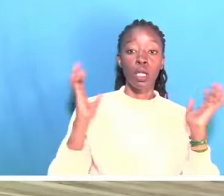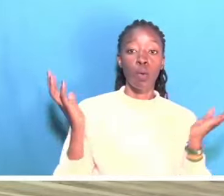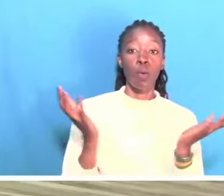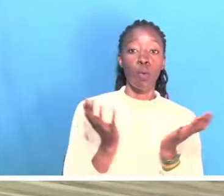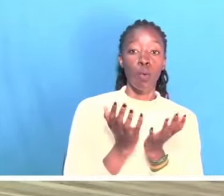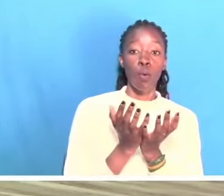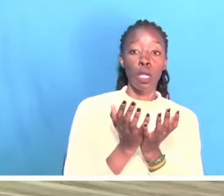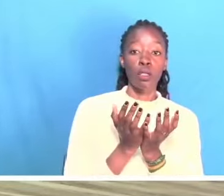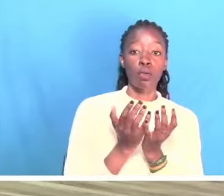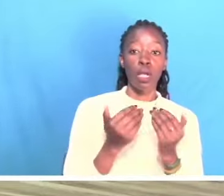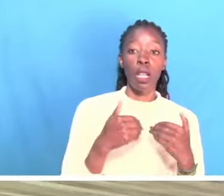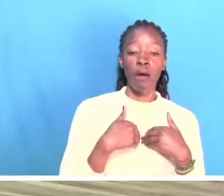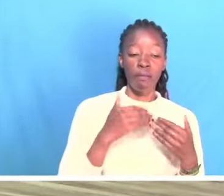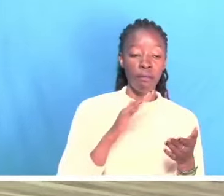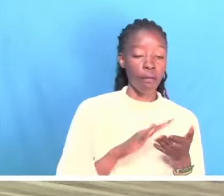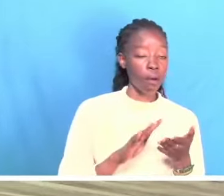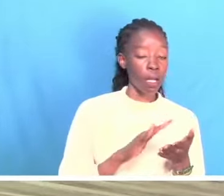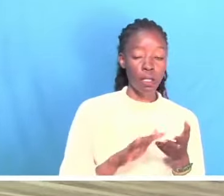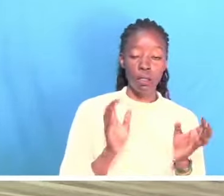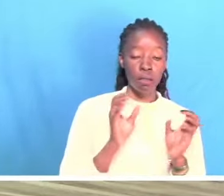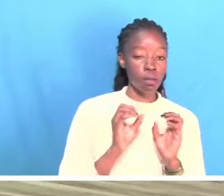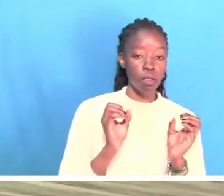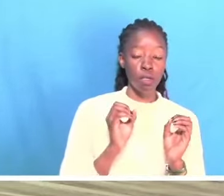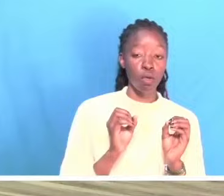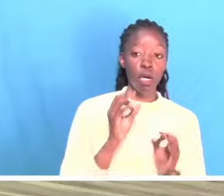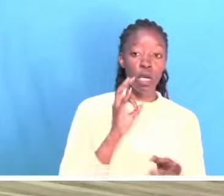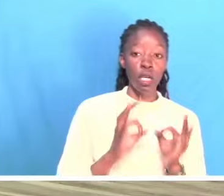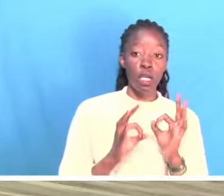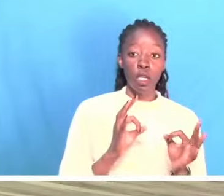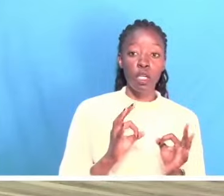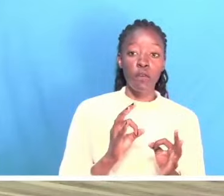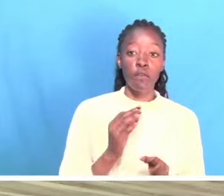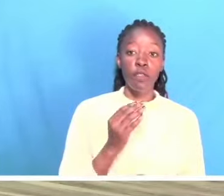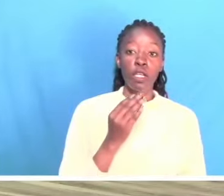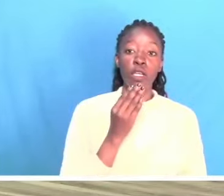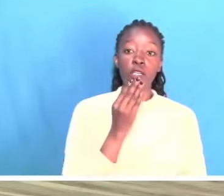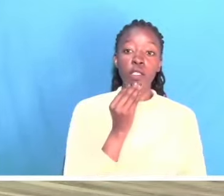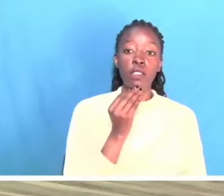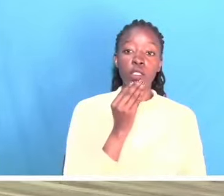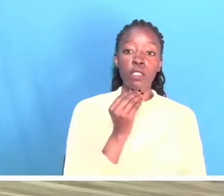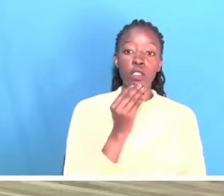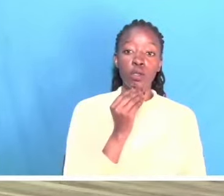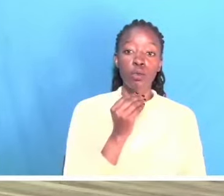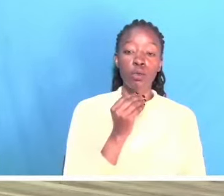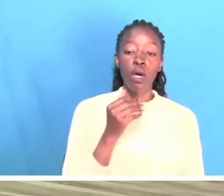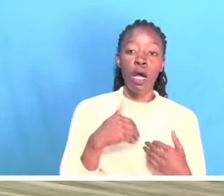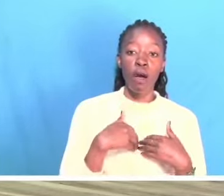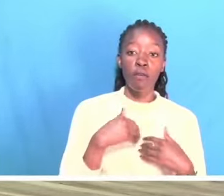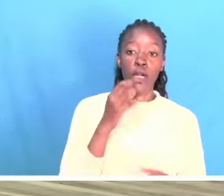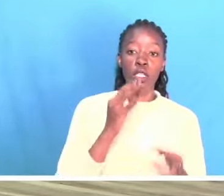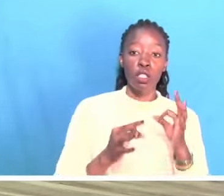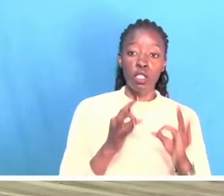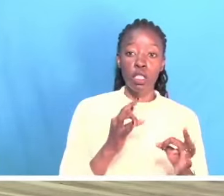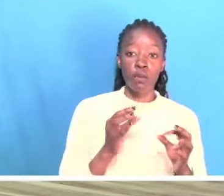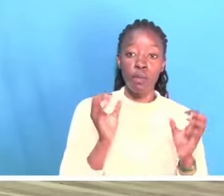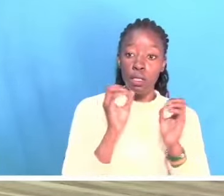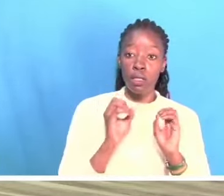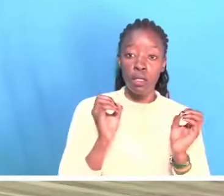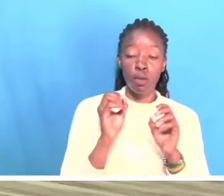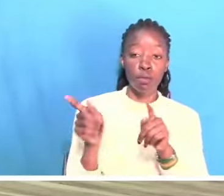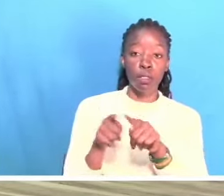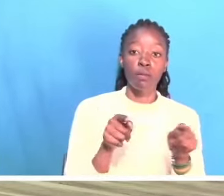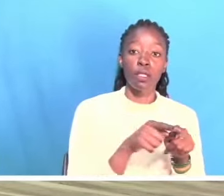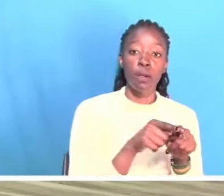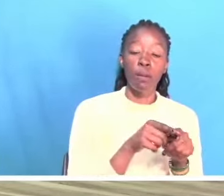no excuse. Otherwise, if the Jew is immune from judgment because of the law, then the Gentile is equally immune for lack of